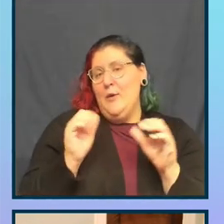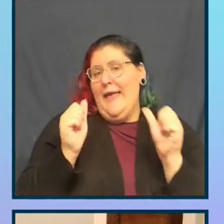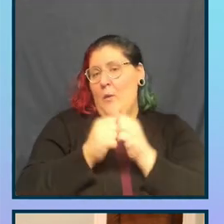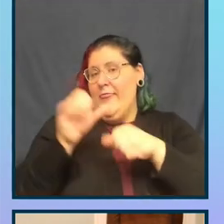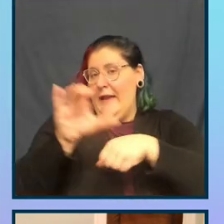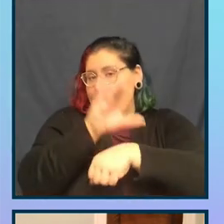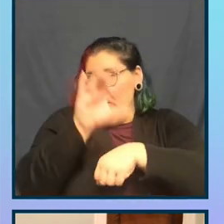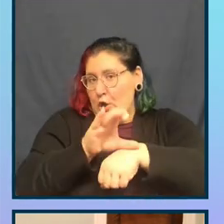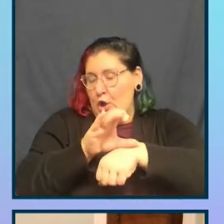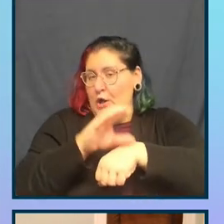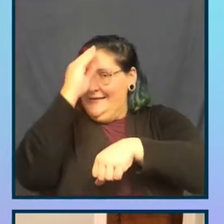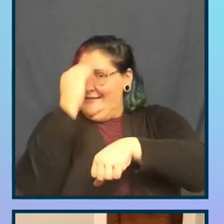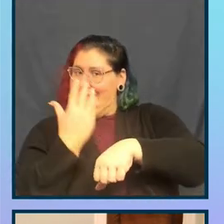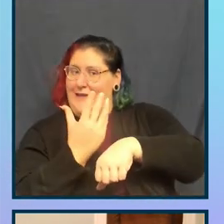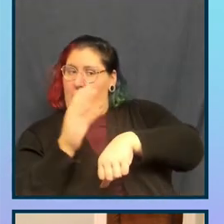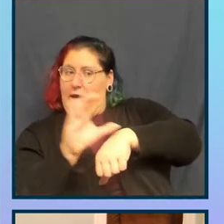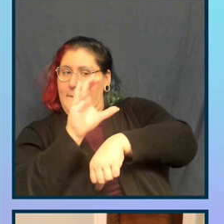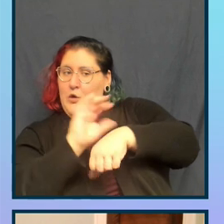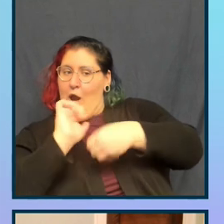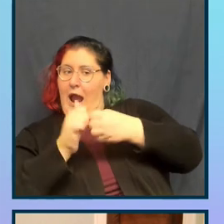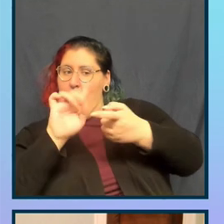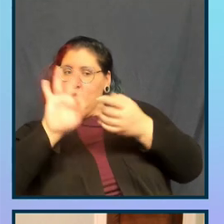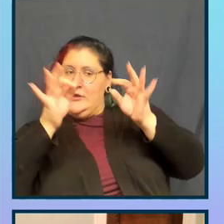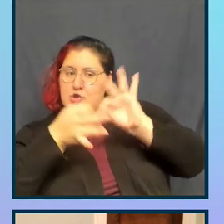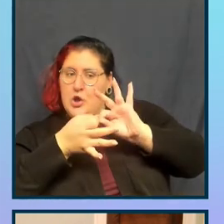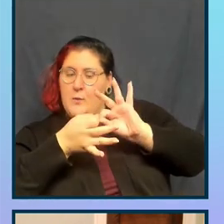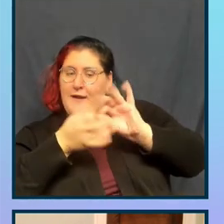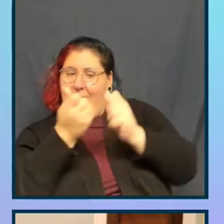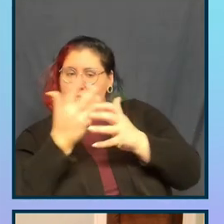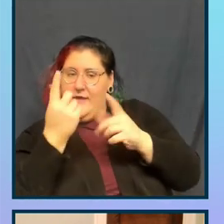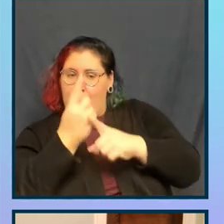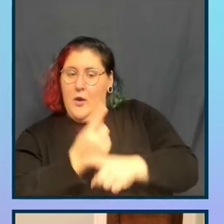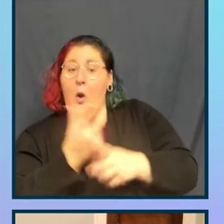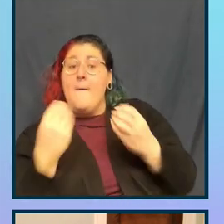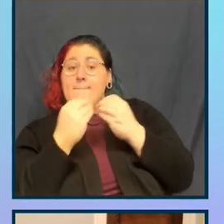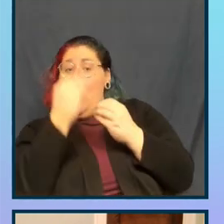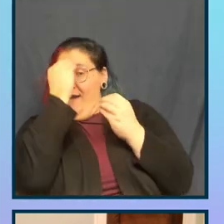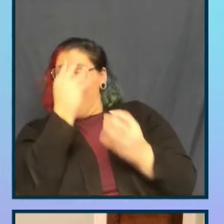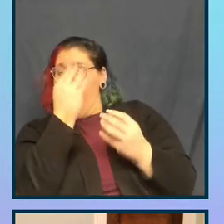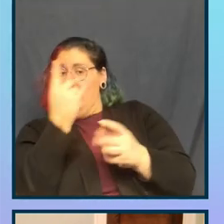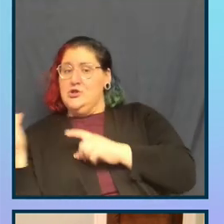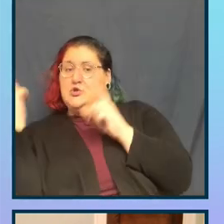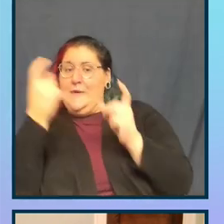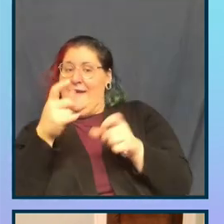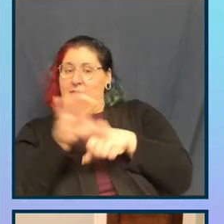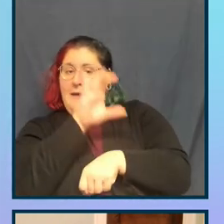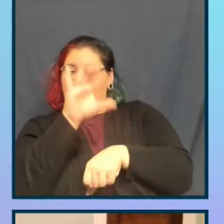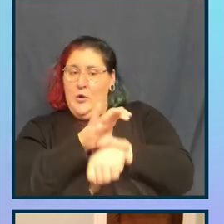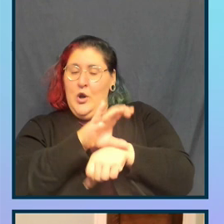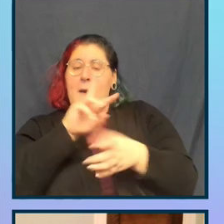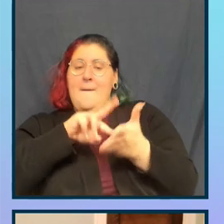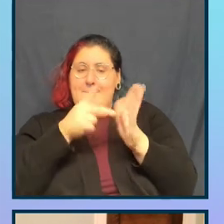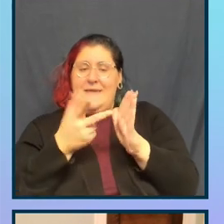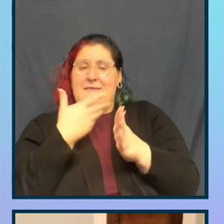correctly to the end user. The more semantic information you can give the computer, the more it can correctly interpret what it is you are trying to